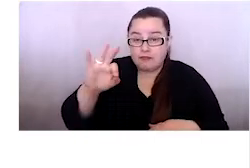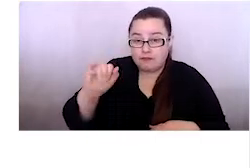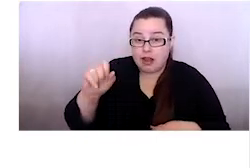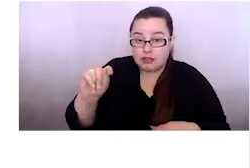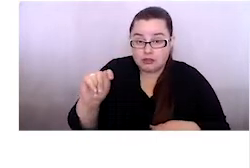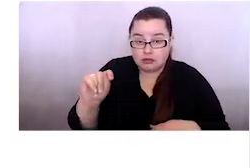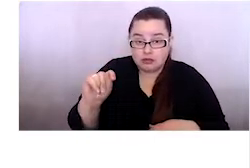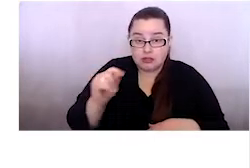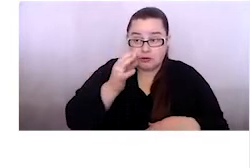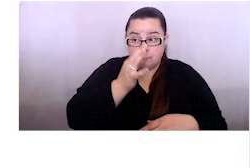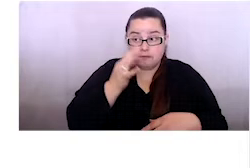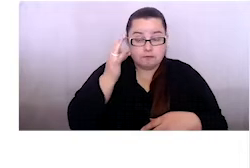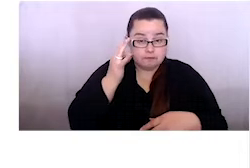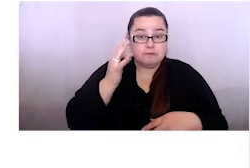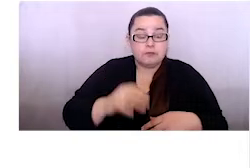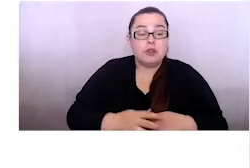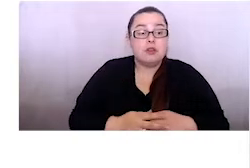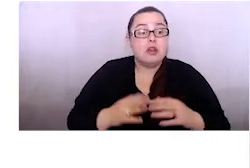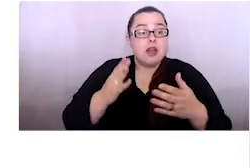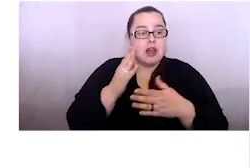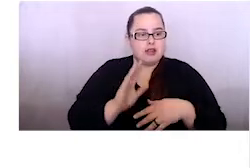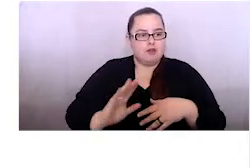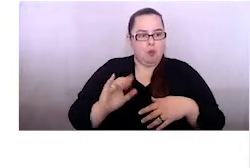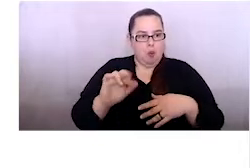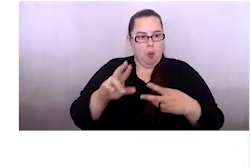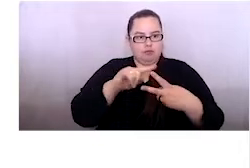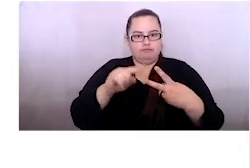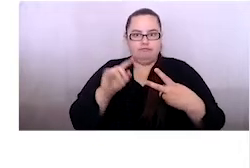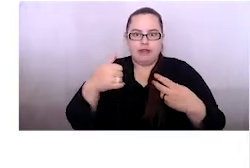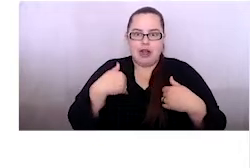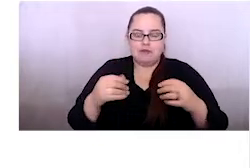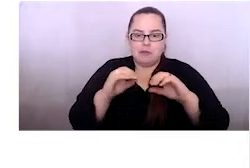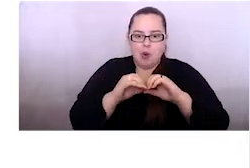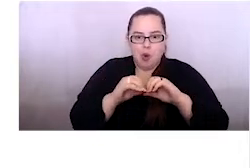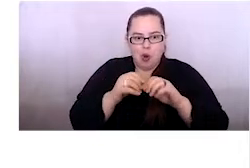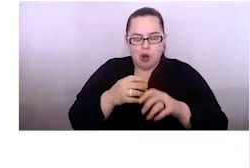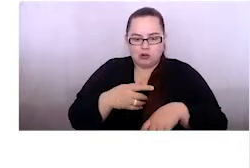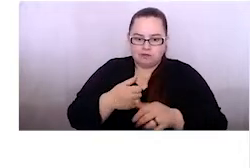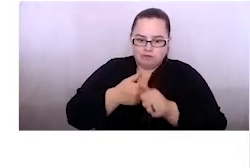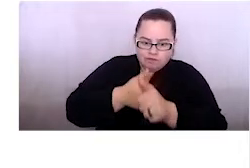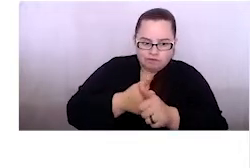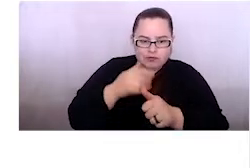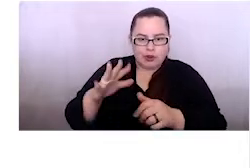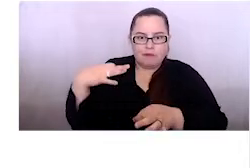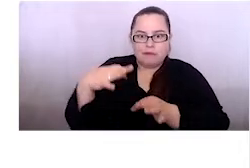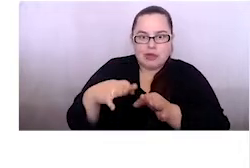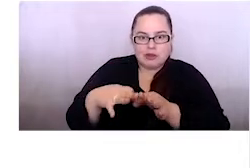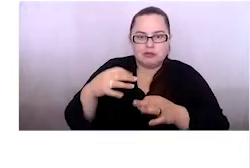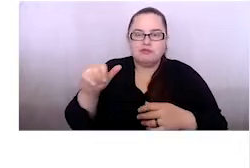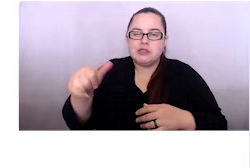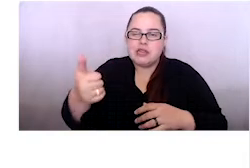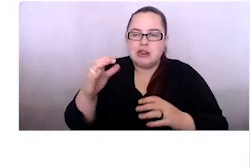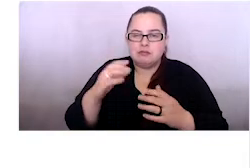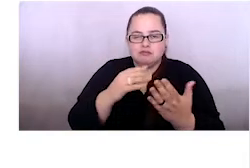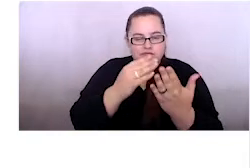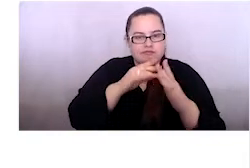derived from more of their faith, 10 Commandments, or the clothing of telling you what is appropriate to wear and